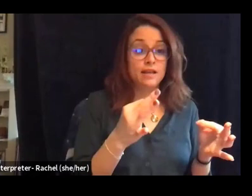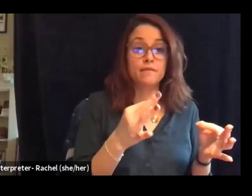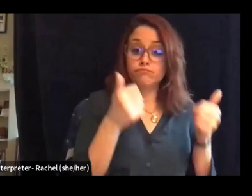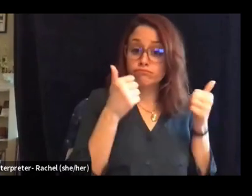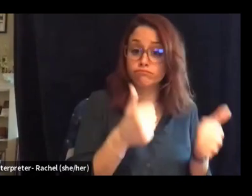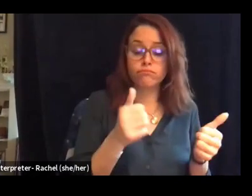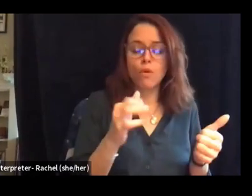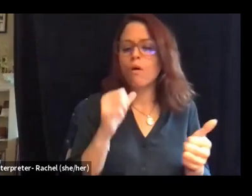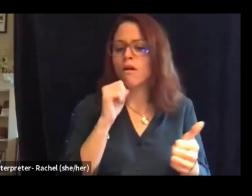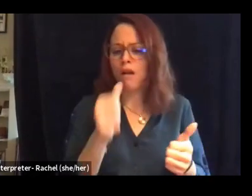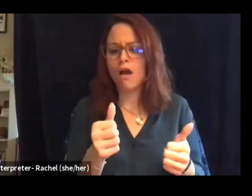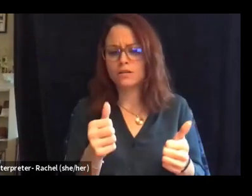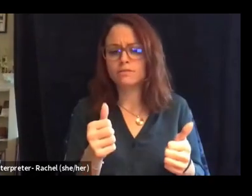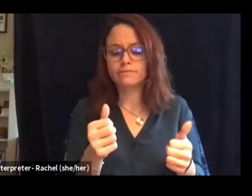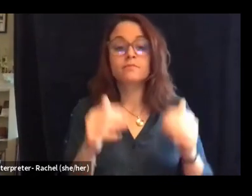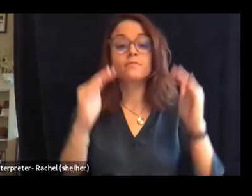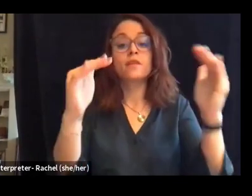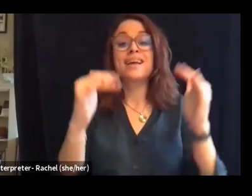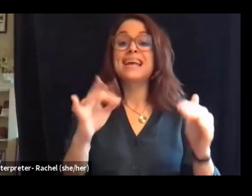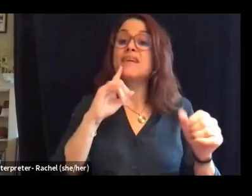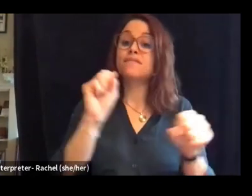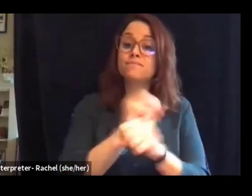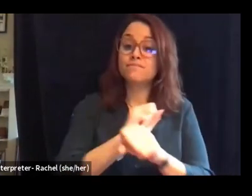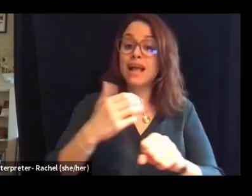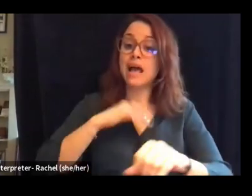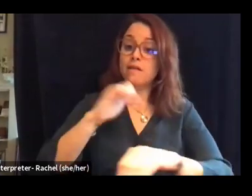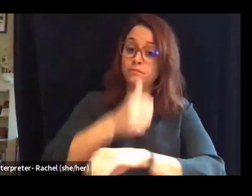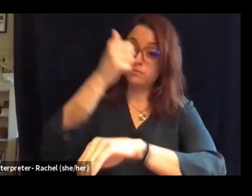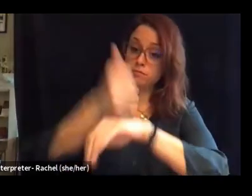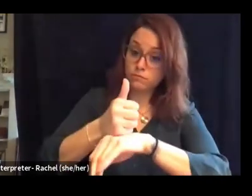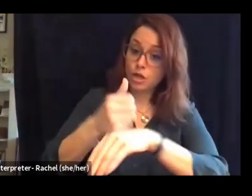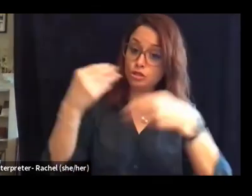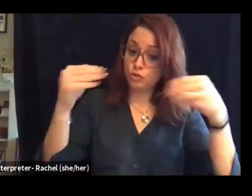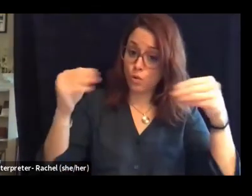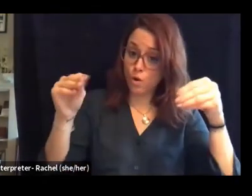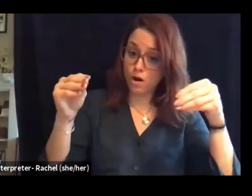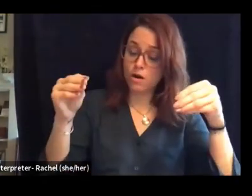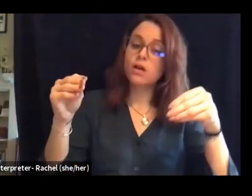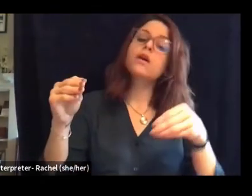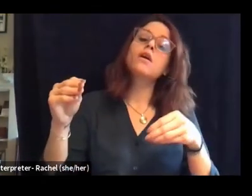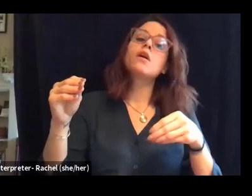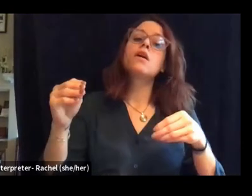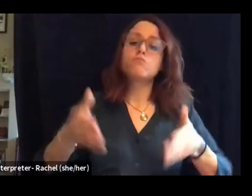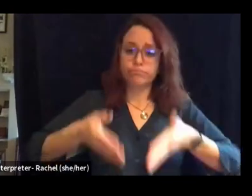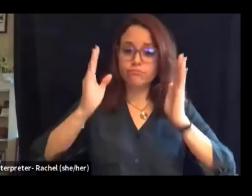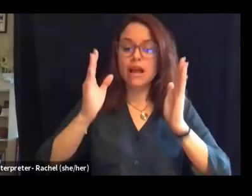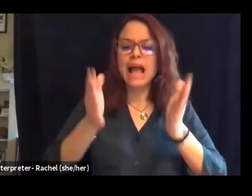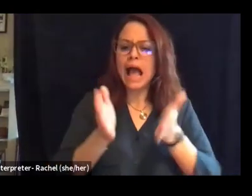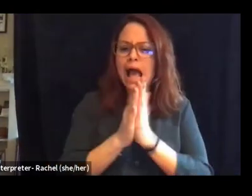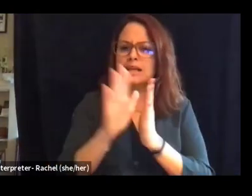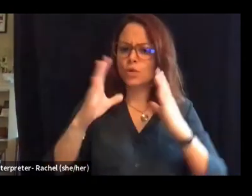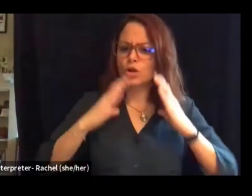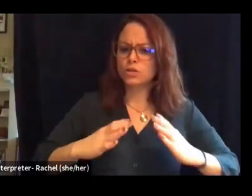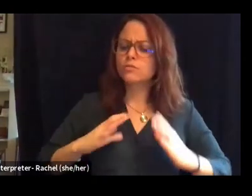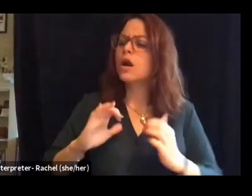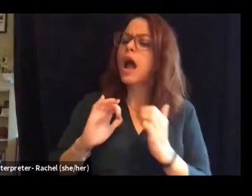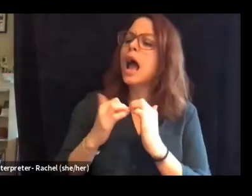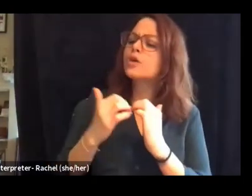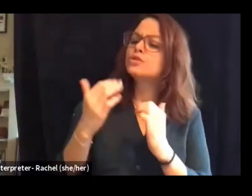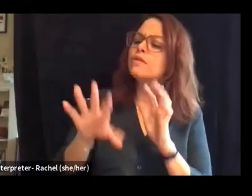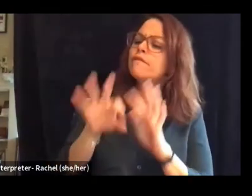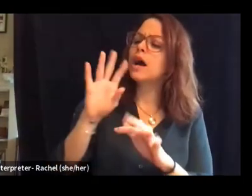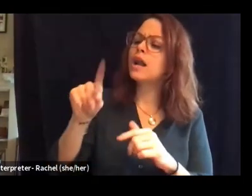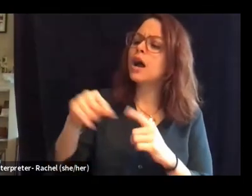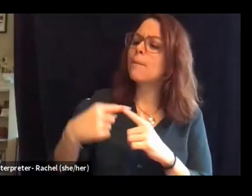got a physical location, ask your customers, how did they hear about you, and record the answers.